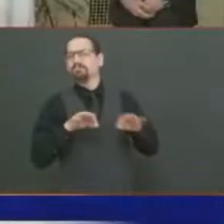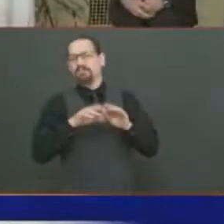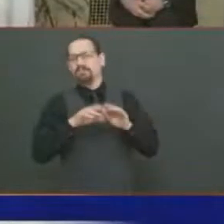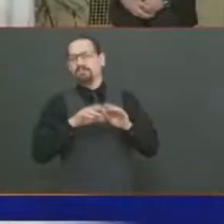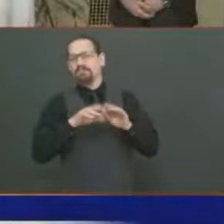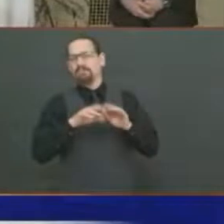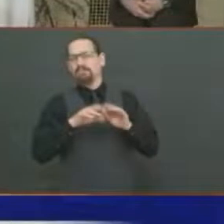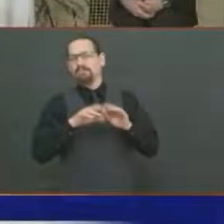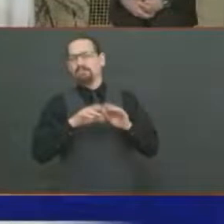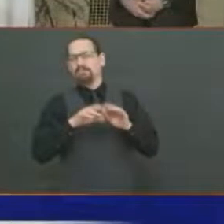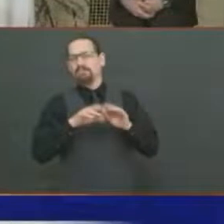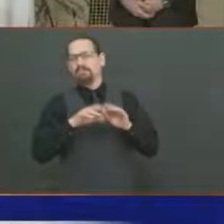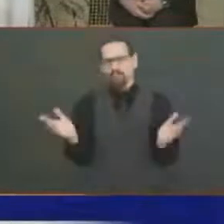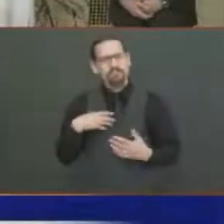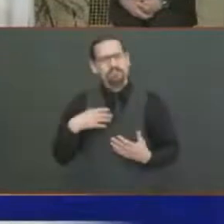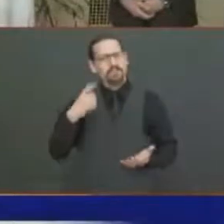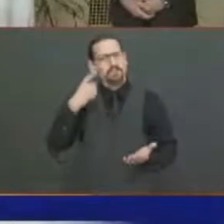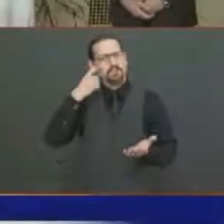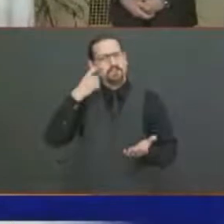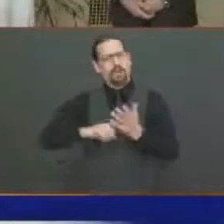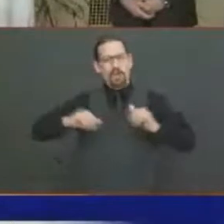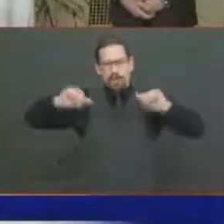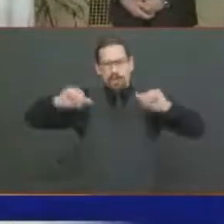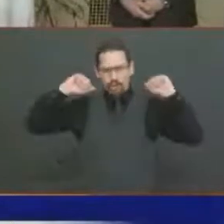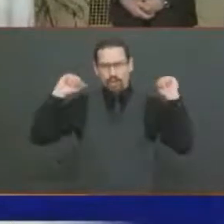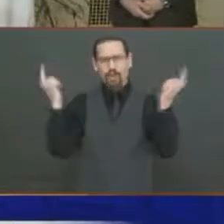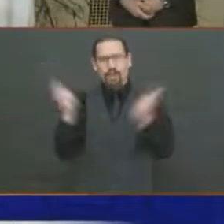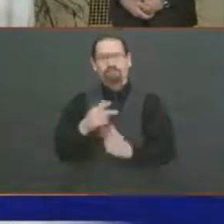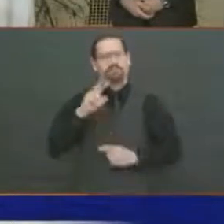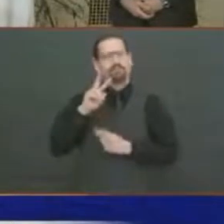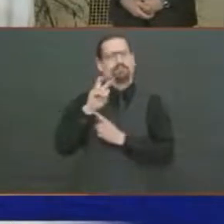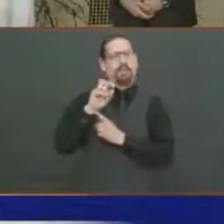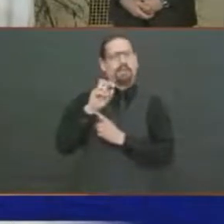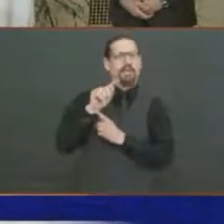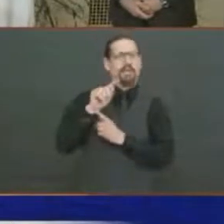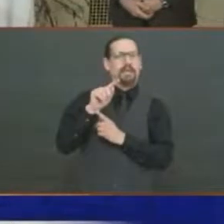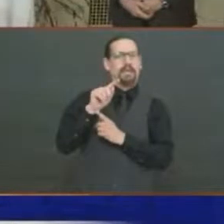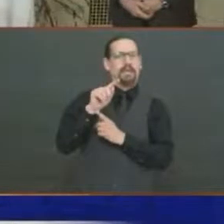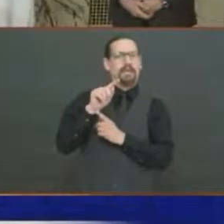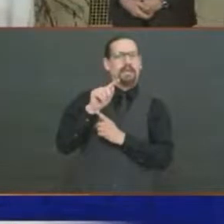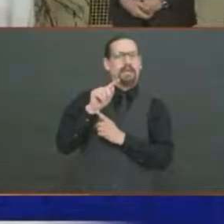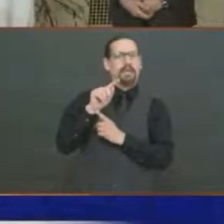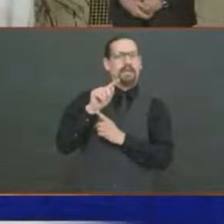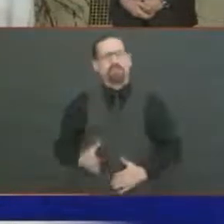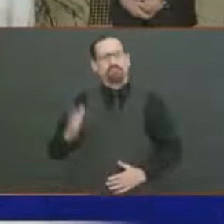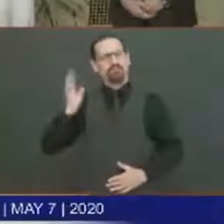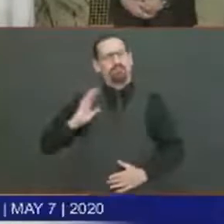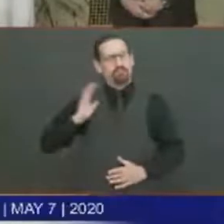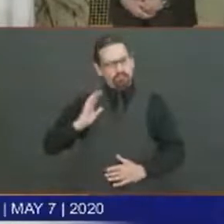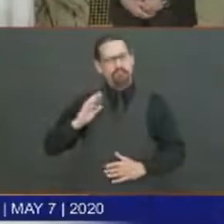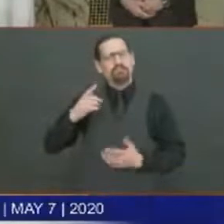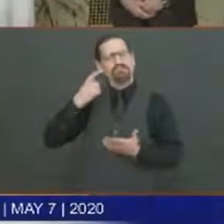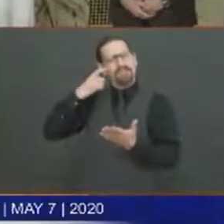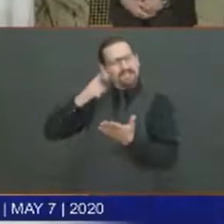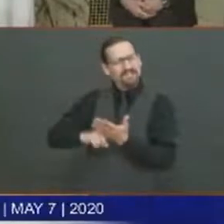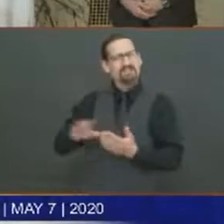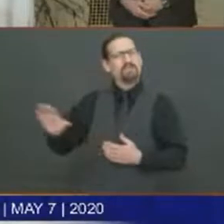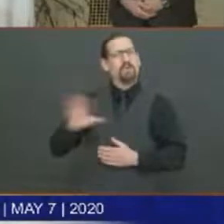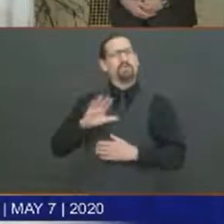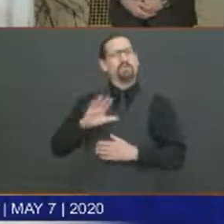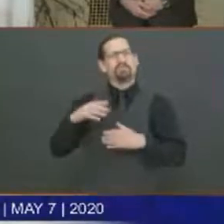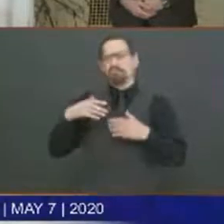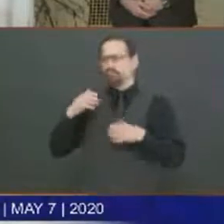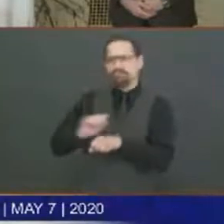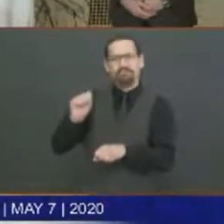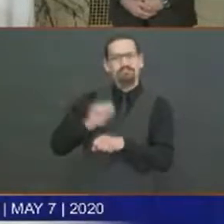all veterans in the state and thank all the facilities that are providing them with the accommodations and care in